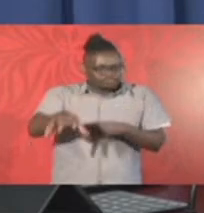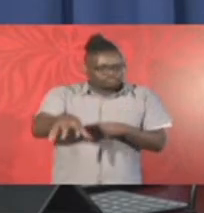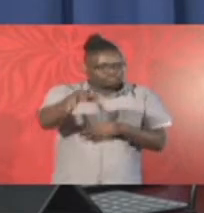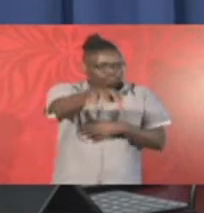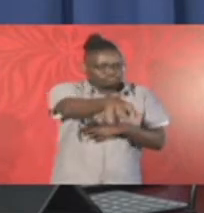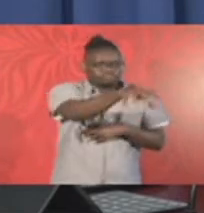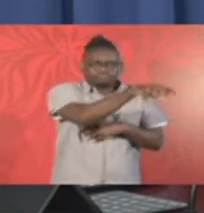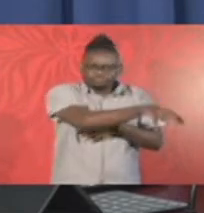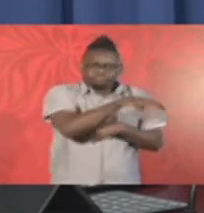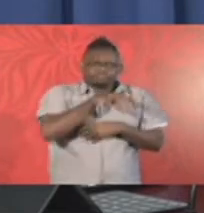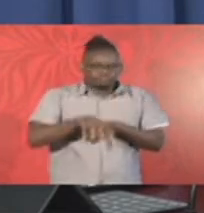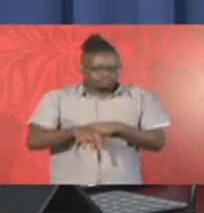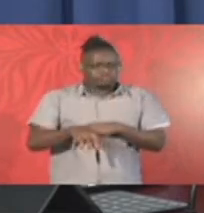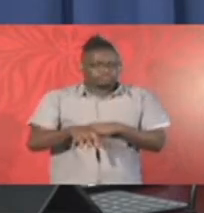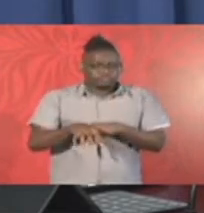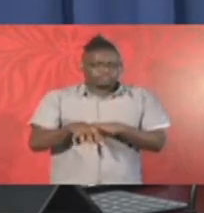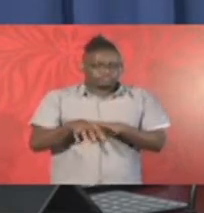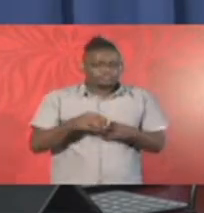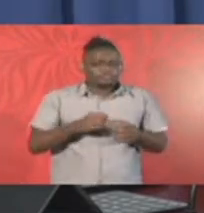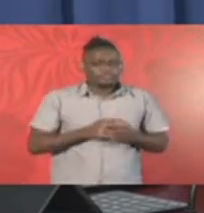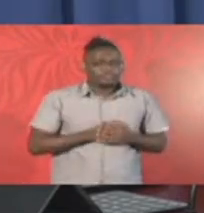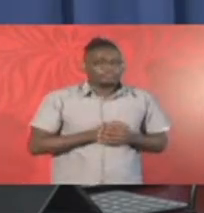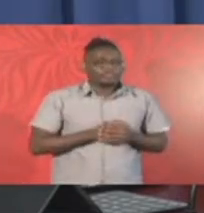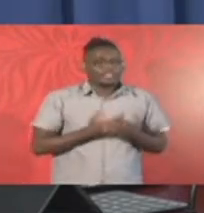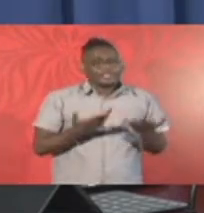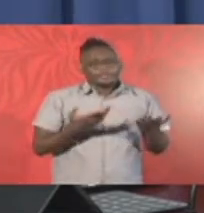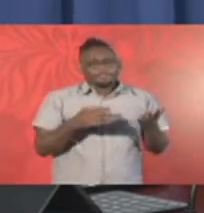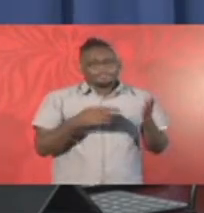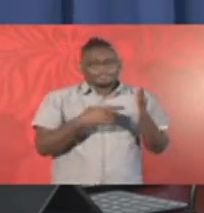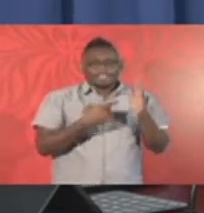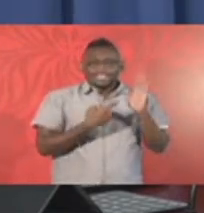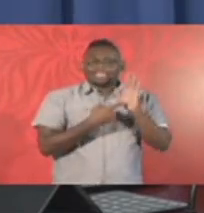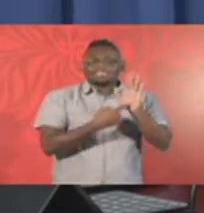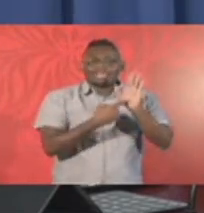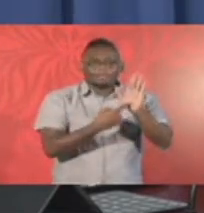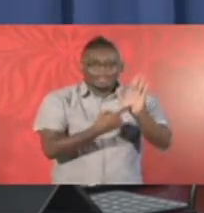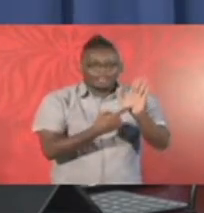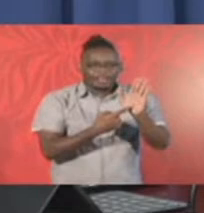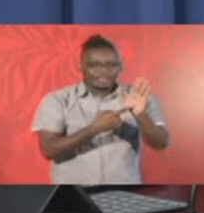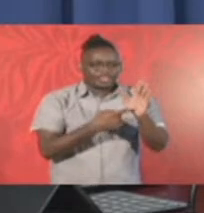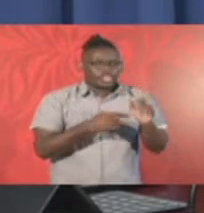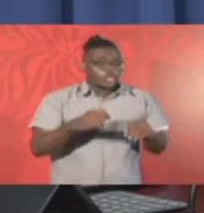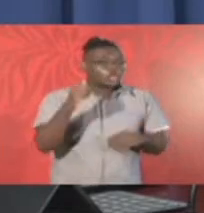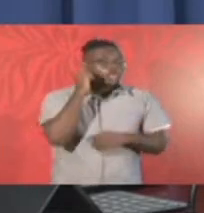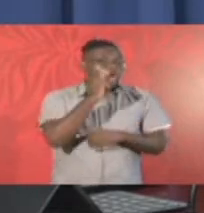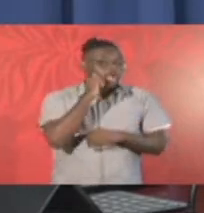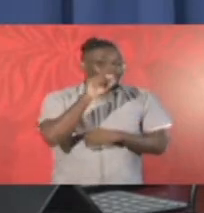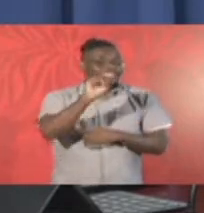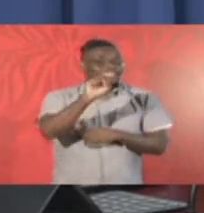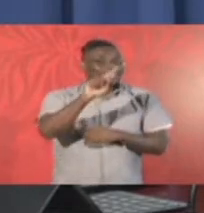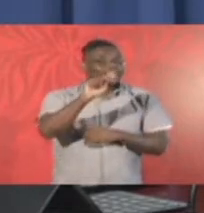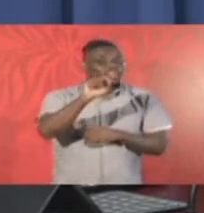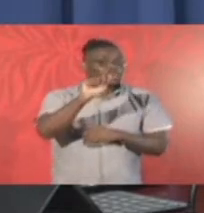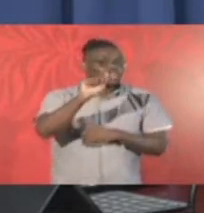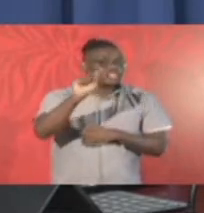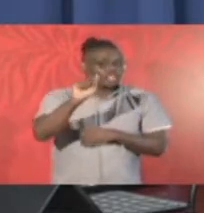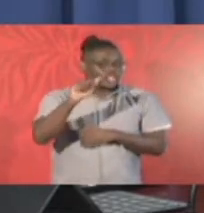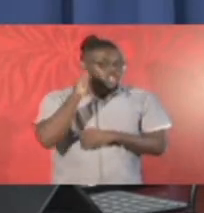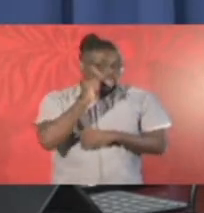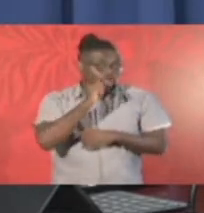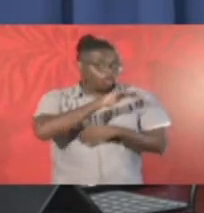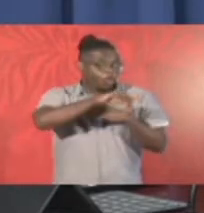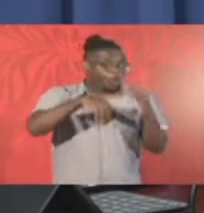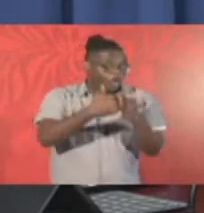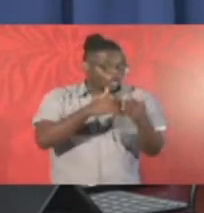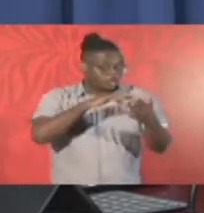say, I'm just calling a school, let's say St. Augustine Girls. You bring the whole student body who is not vaccinated to St.